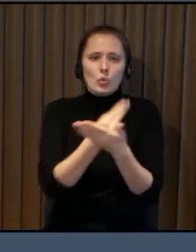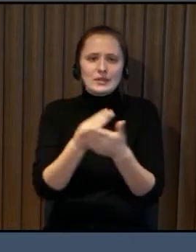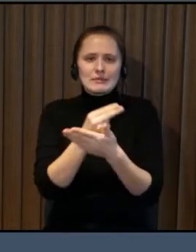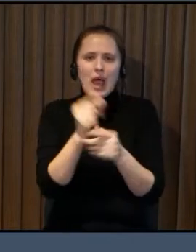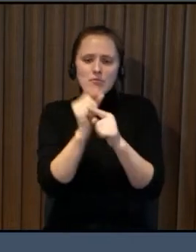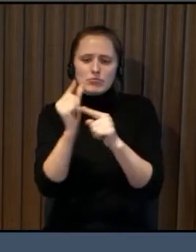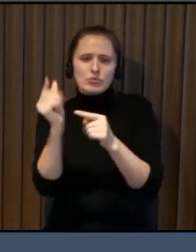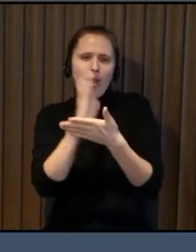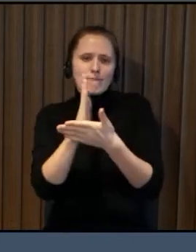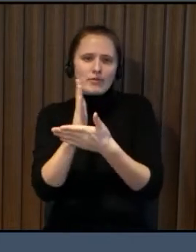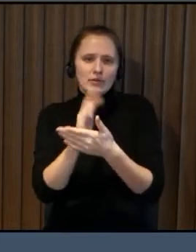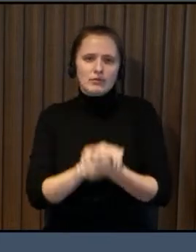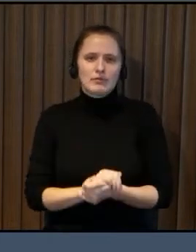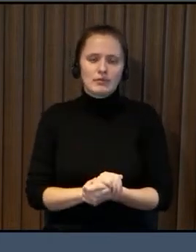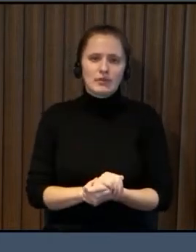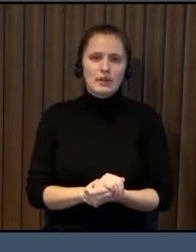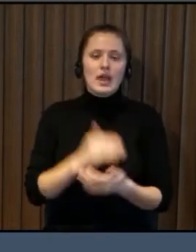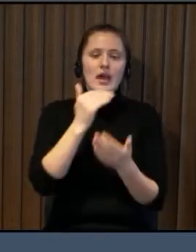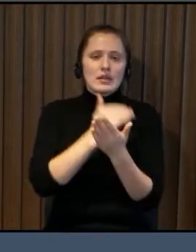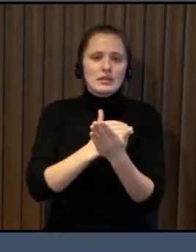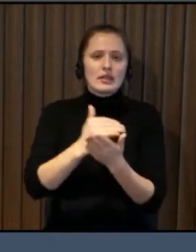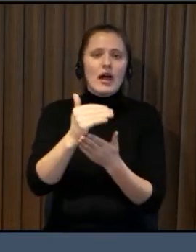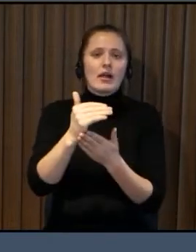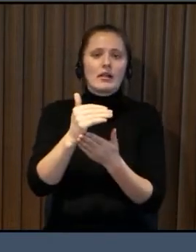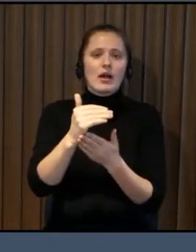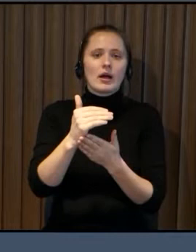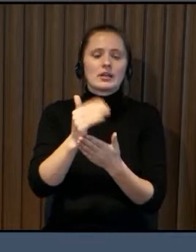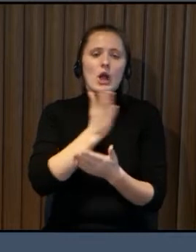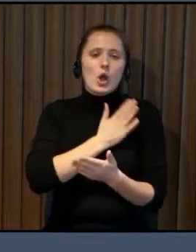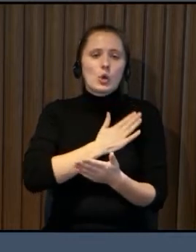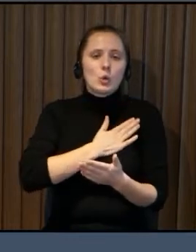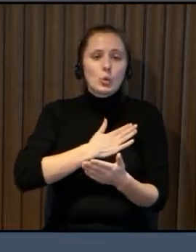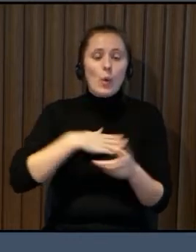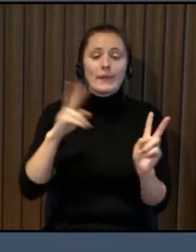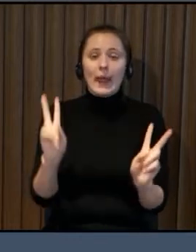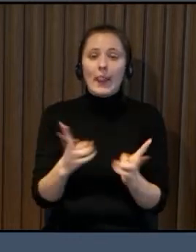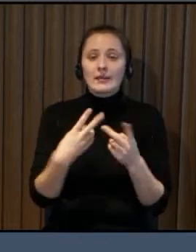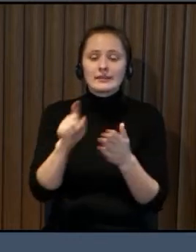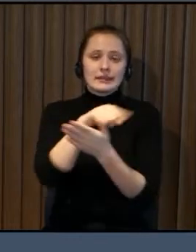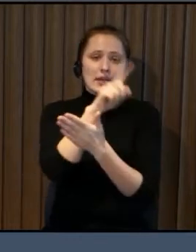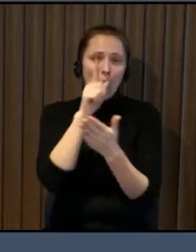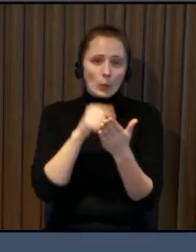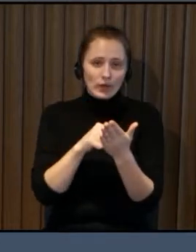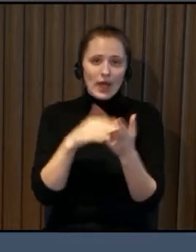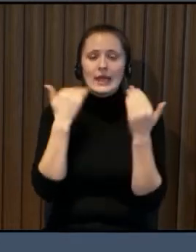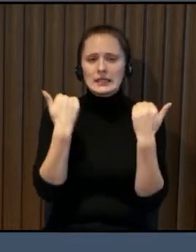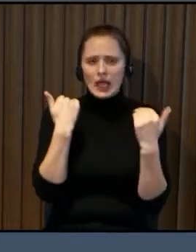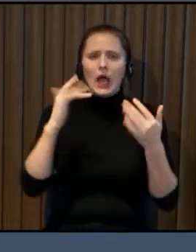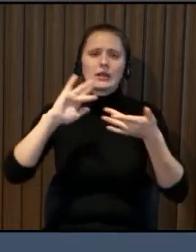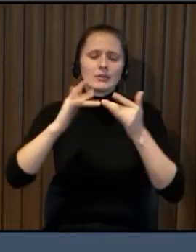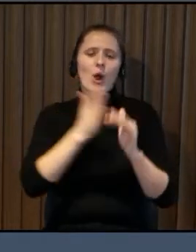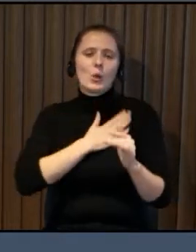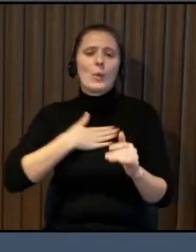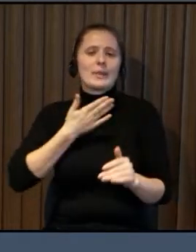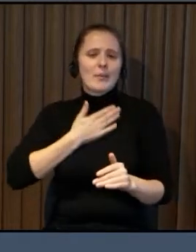11 means the letters in between, the first letter and the last letter. And then there are very classical